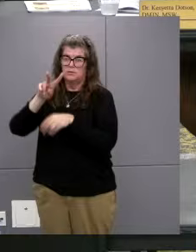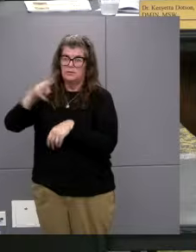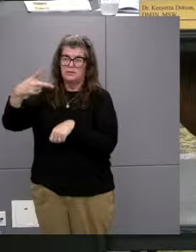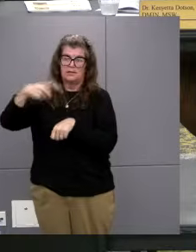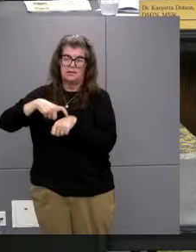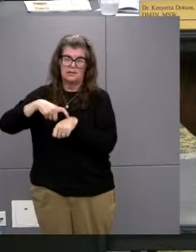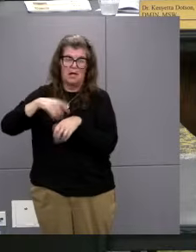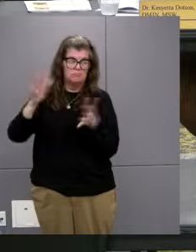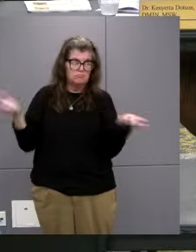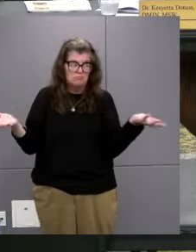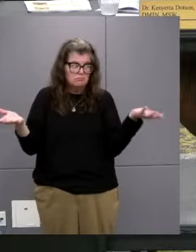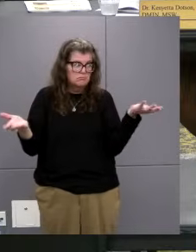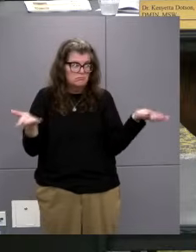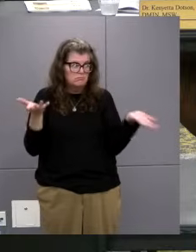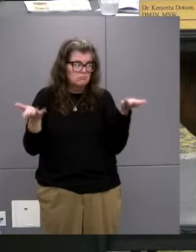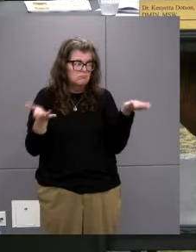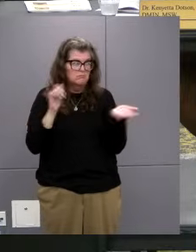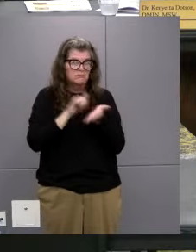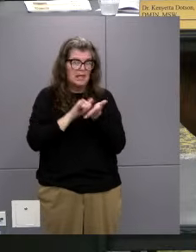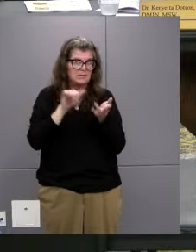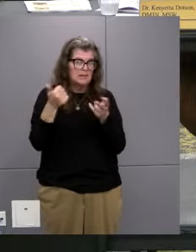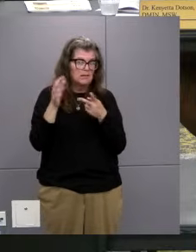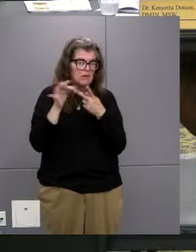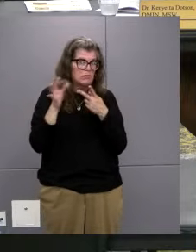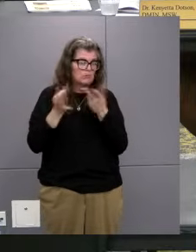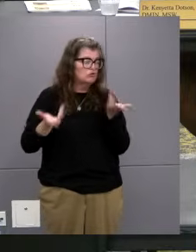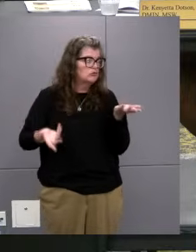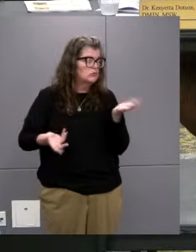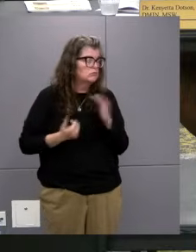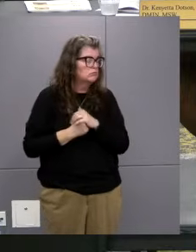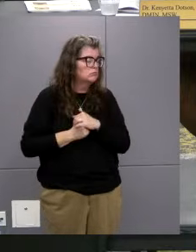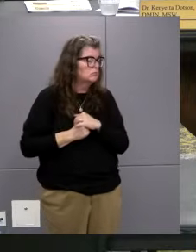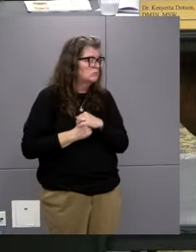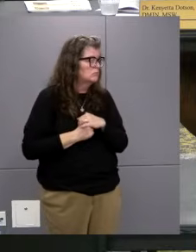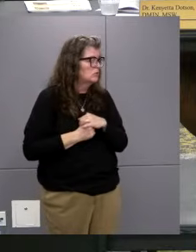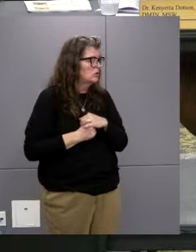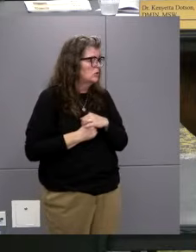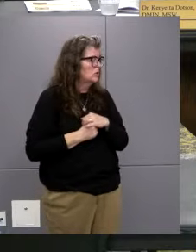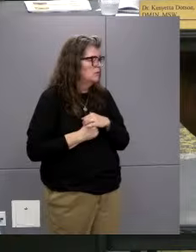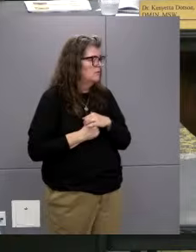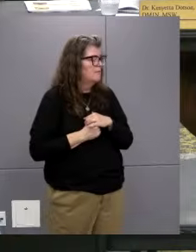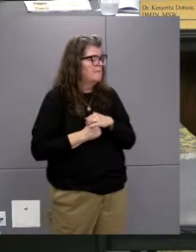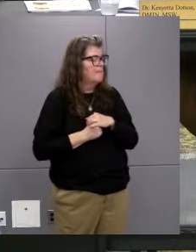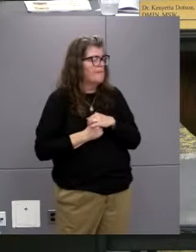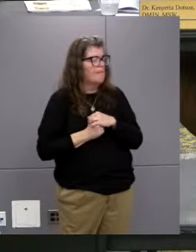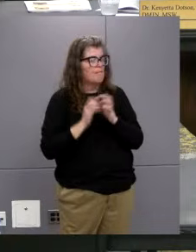There's nothing that prohibits us from turning it down.